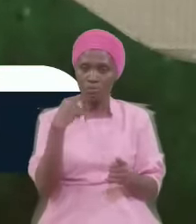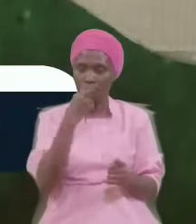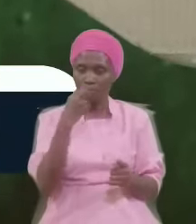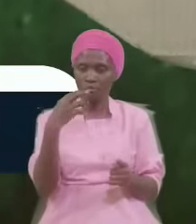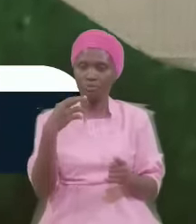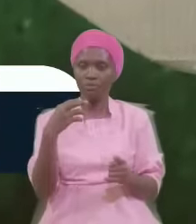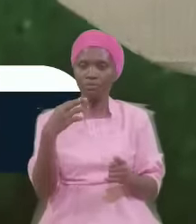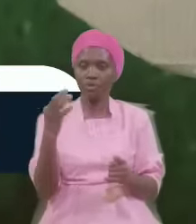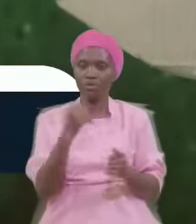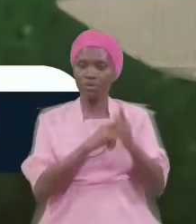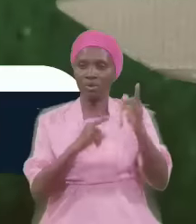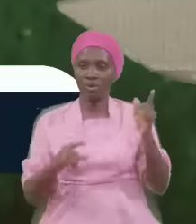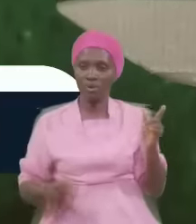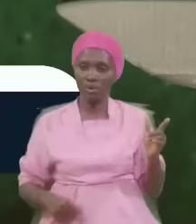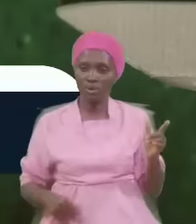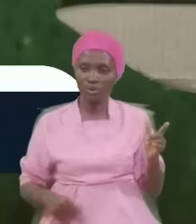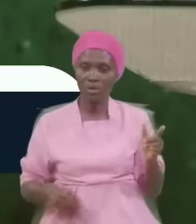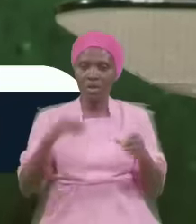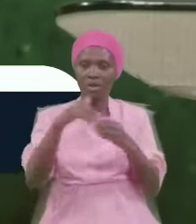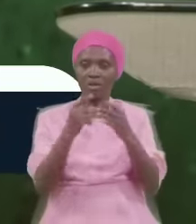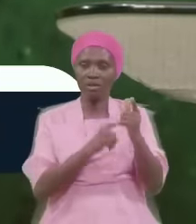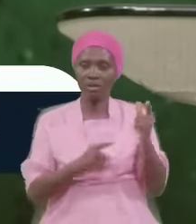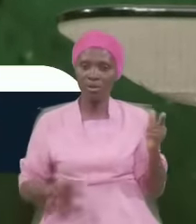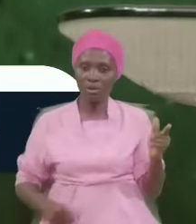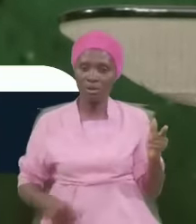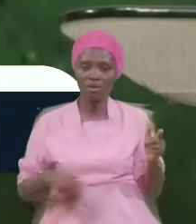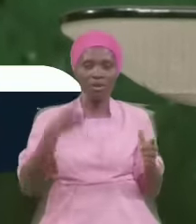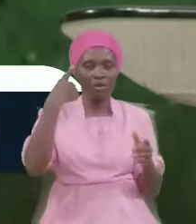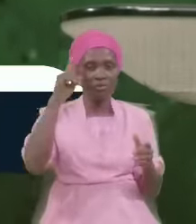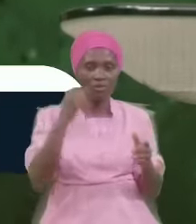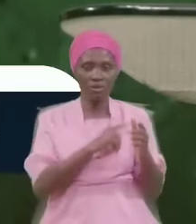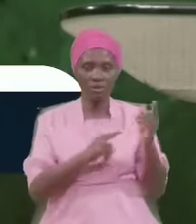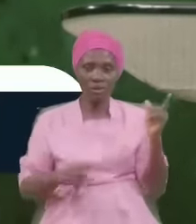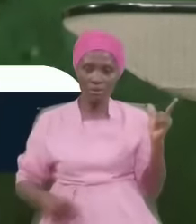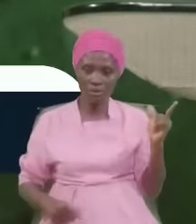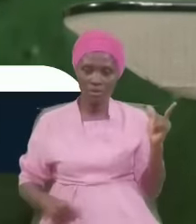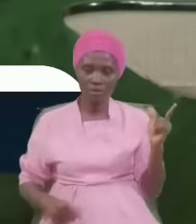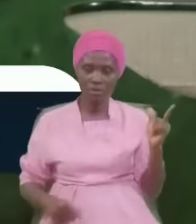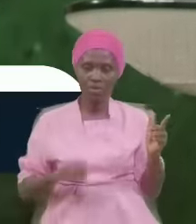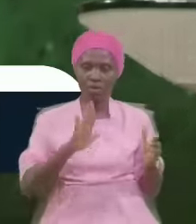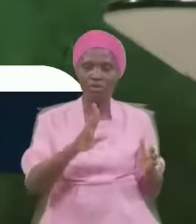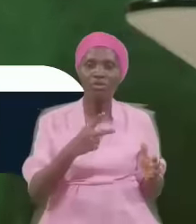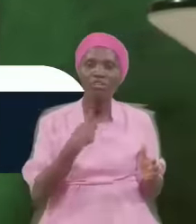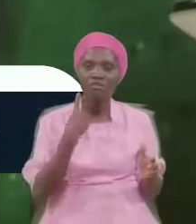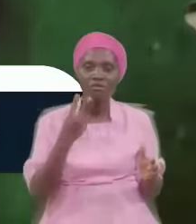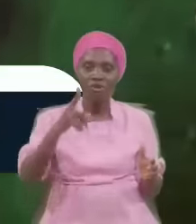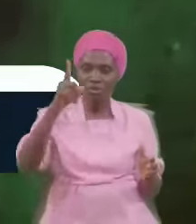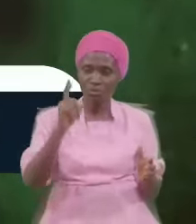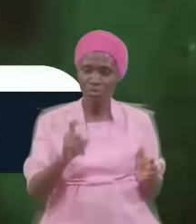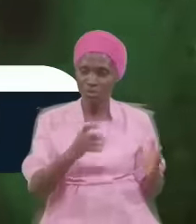Lord, in the Lord, for the Lord, Your voice must